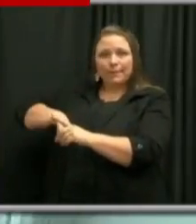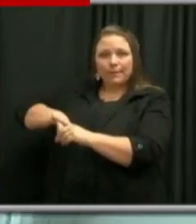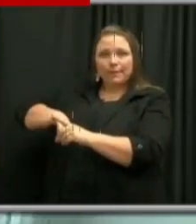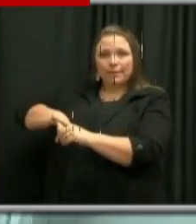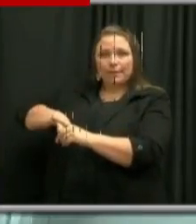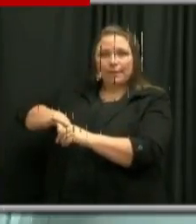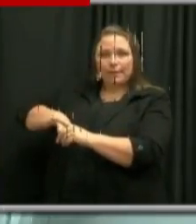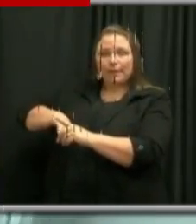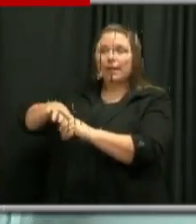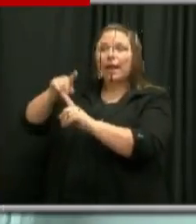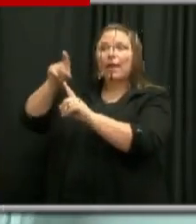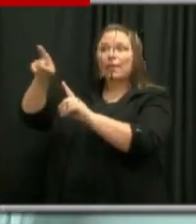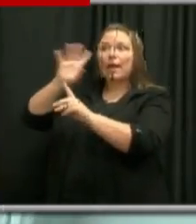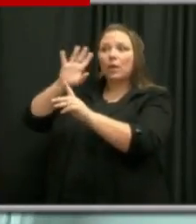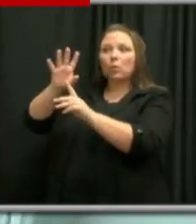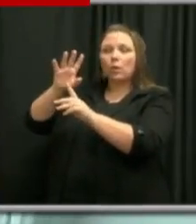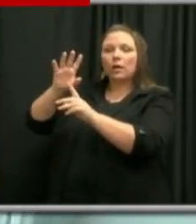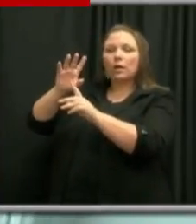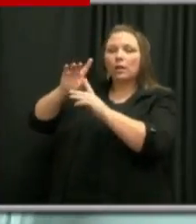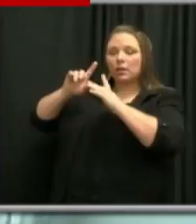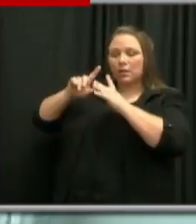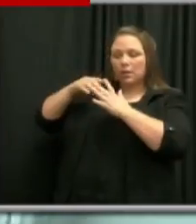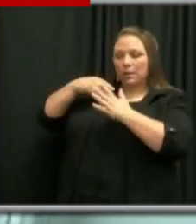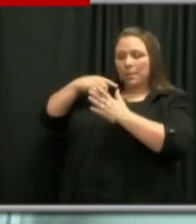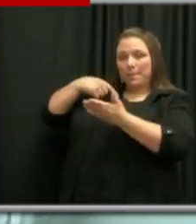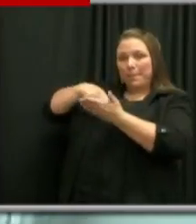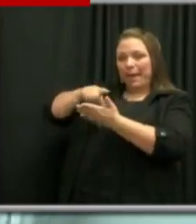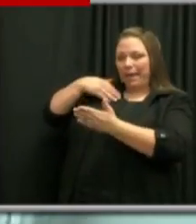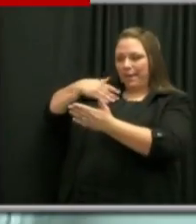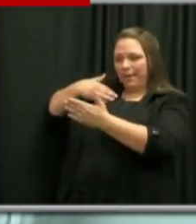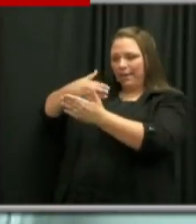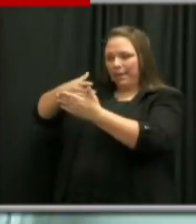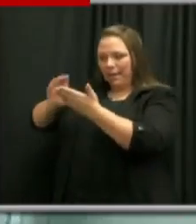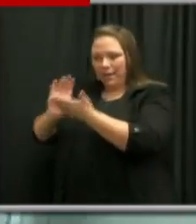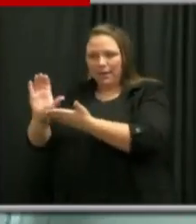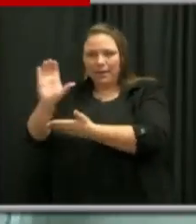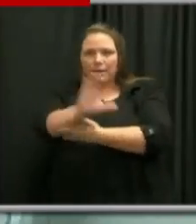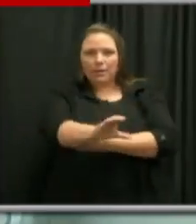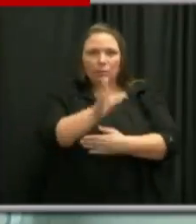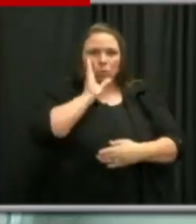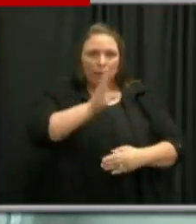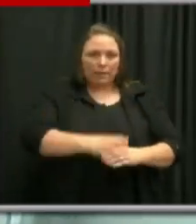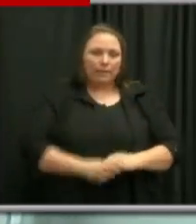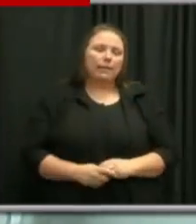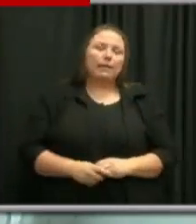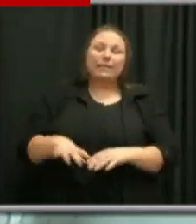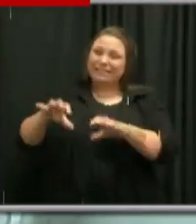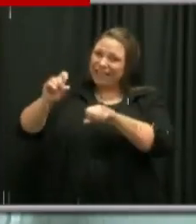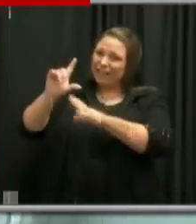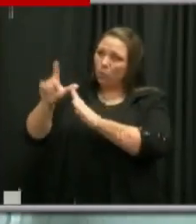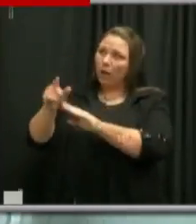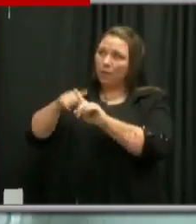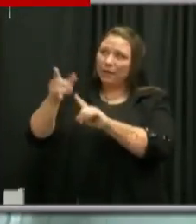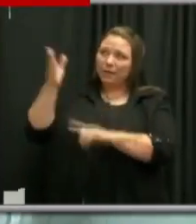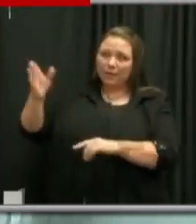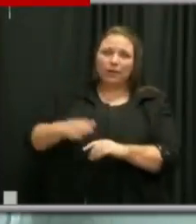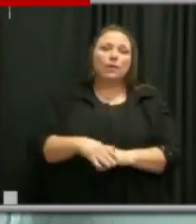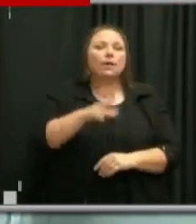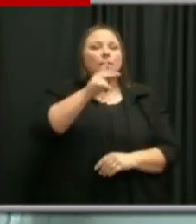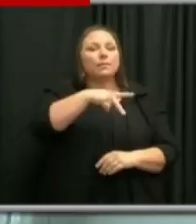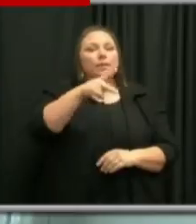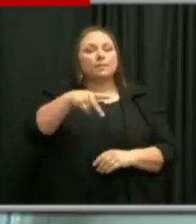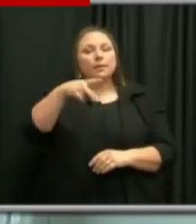it will be retroactive to the time they apply. But that's taken a little while, but it's there. On the PPPL program, there are a lot